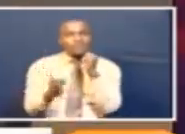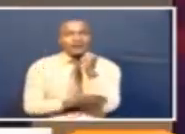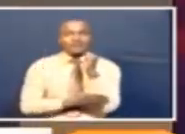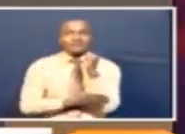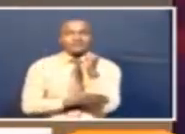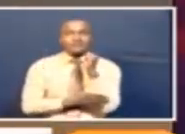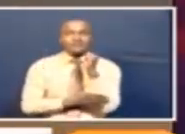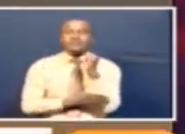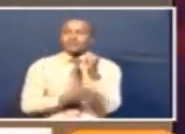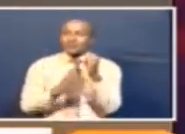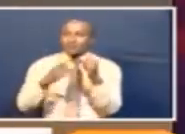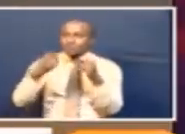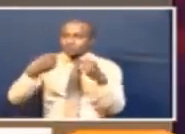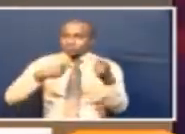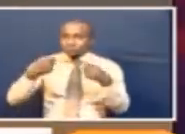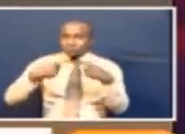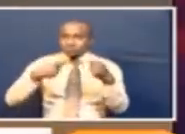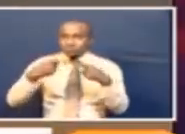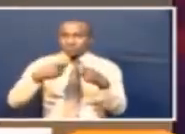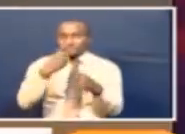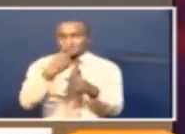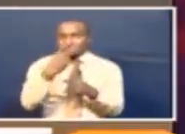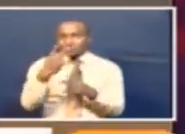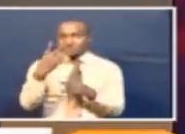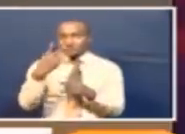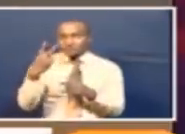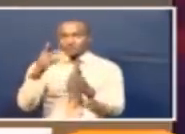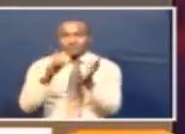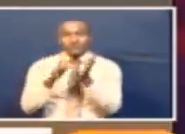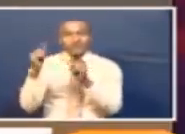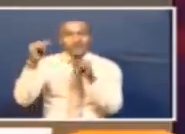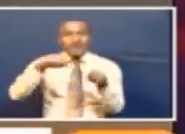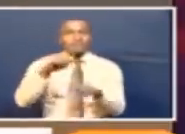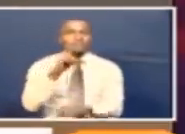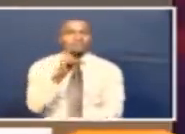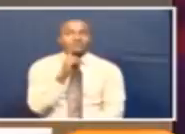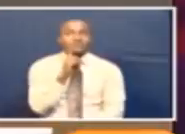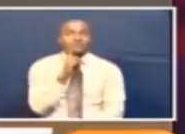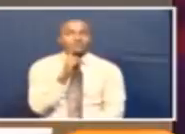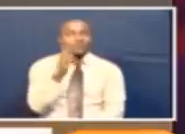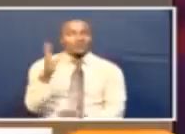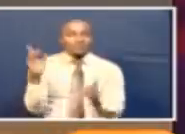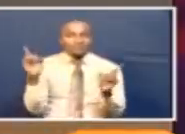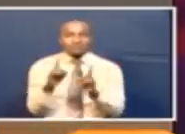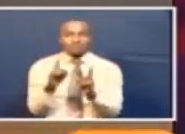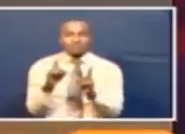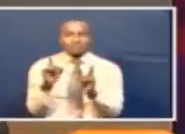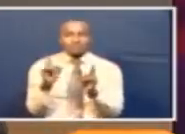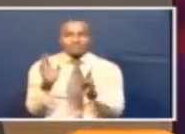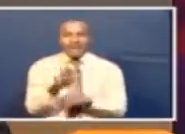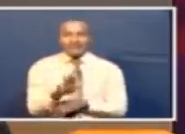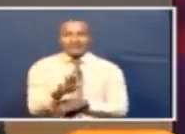words. Keep talking to us, text us 22422. The doctors come tomorrow on Twitter, is the hashtag Sunday Live. We'll be back after this break.